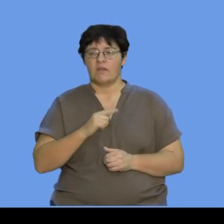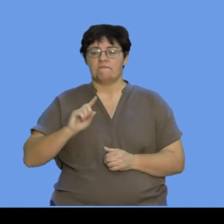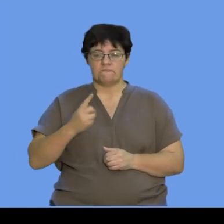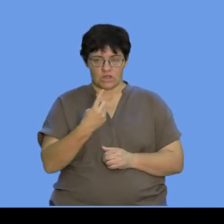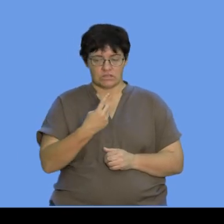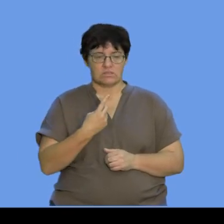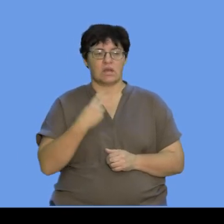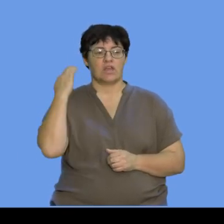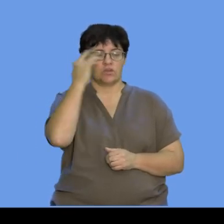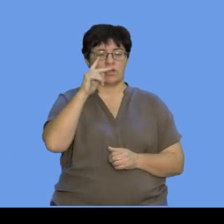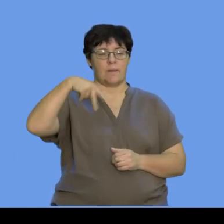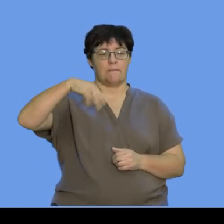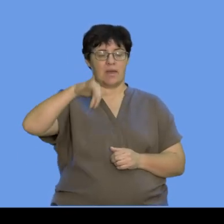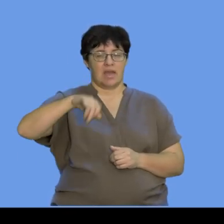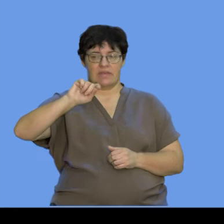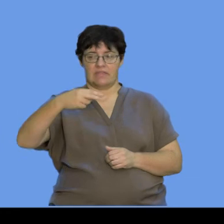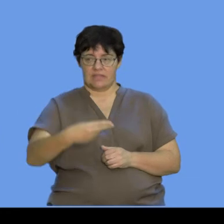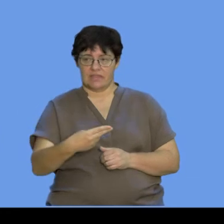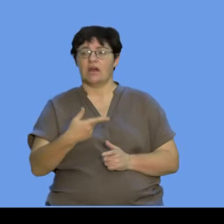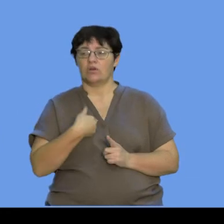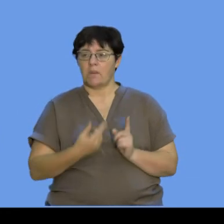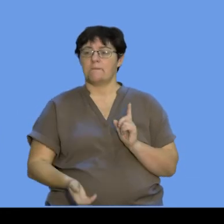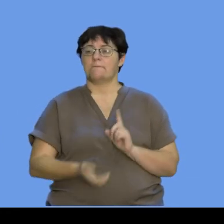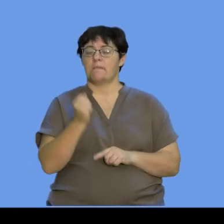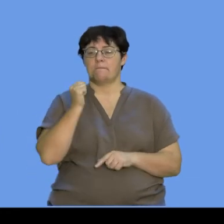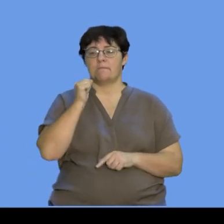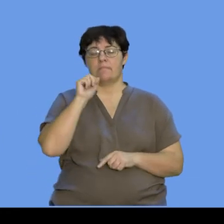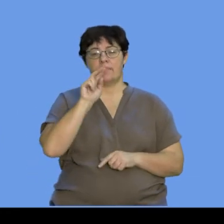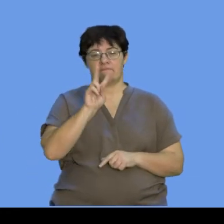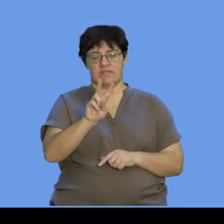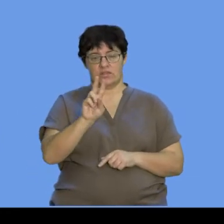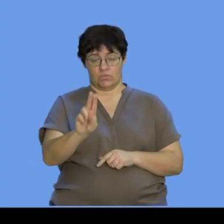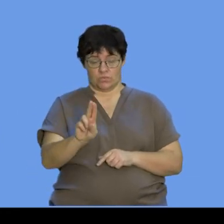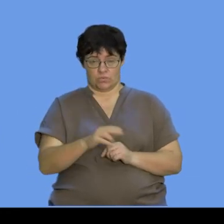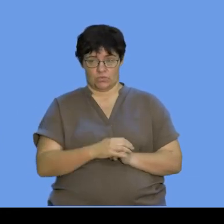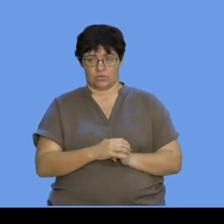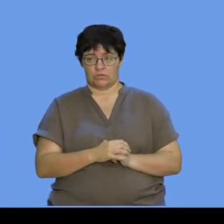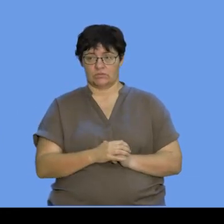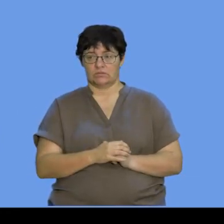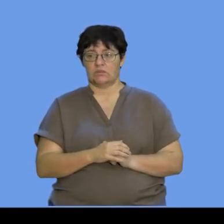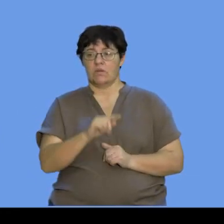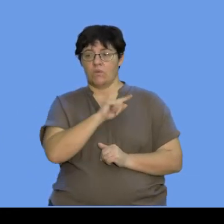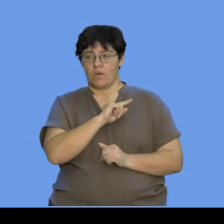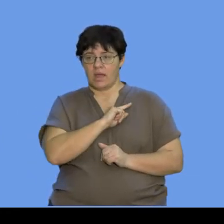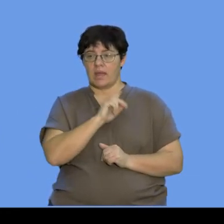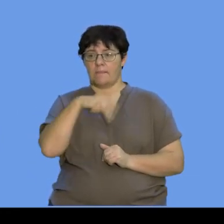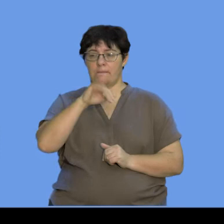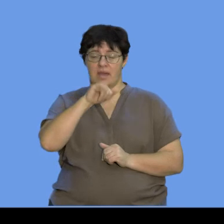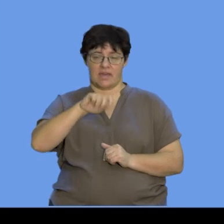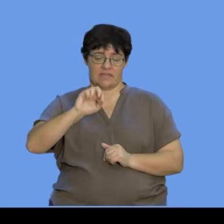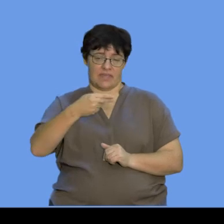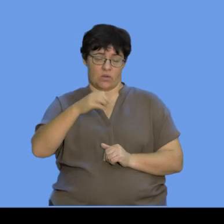So firstly, I use the theorem of Pythagoras in order to find the VU. So you will find this using